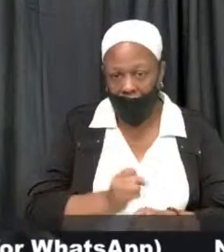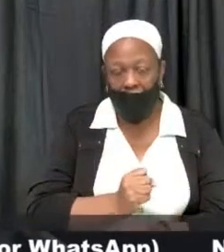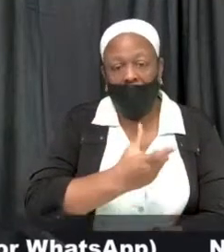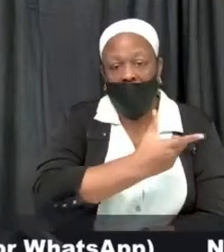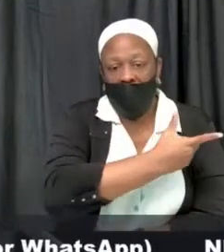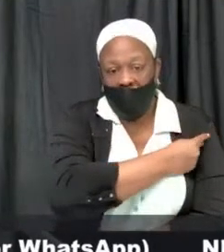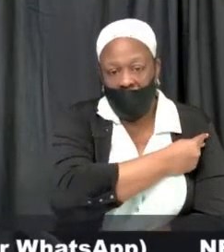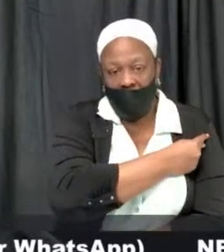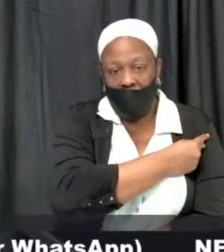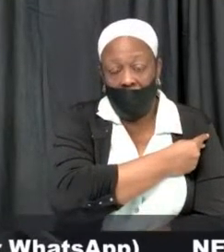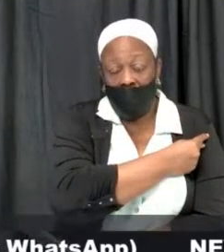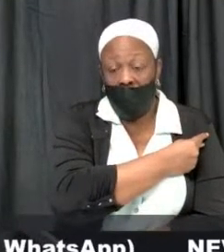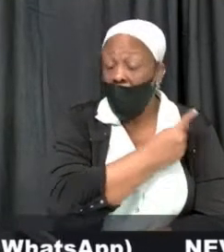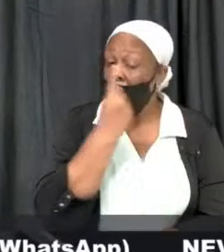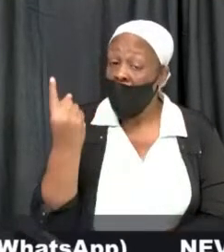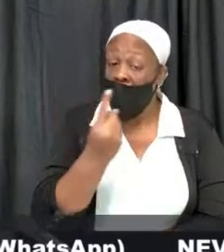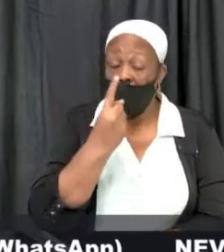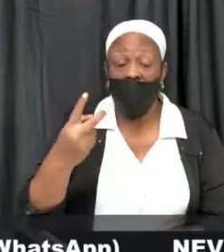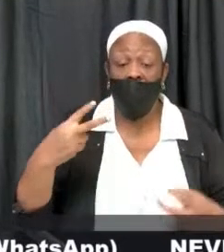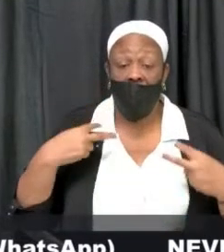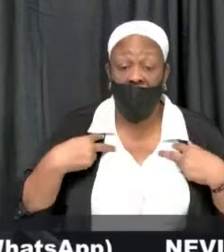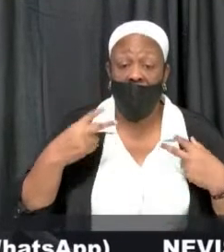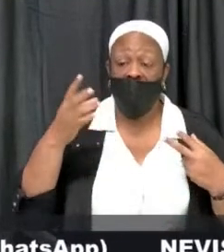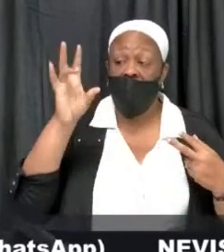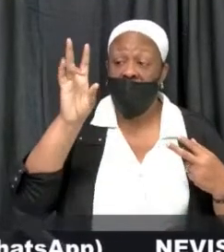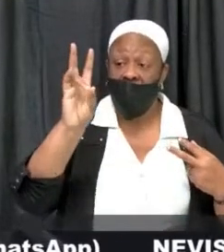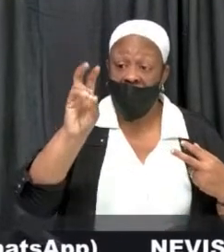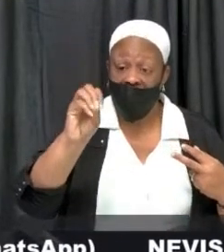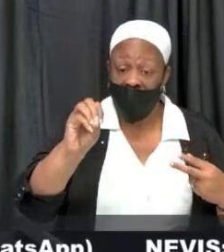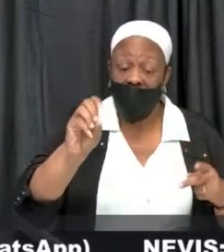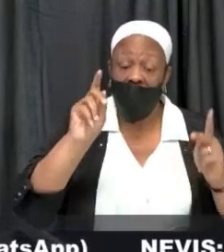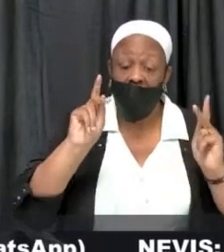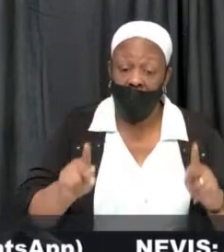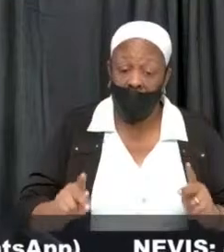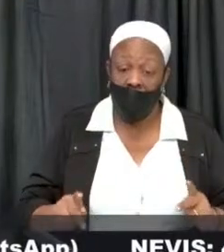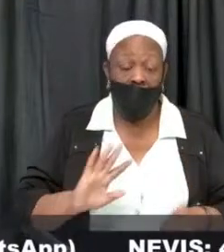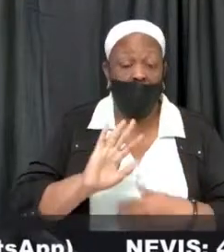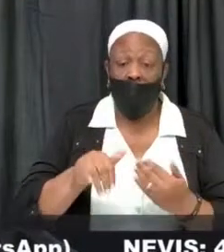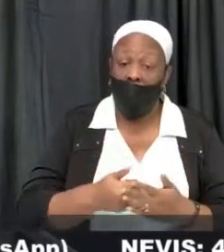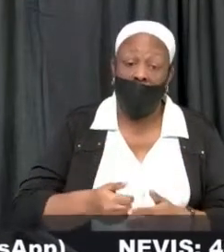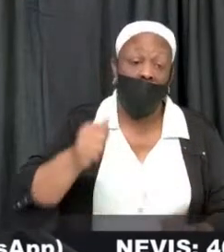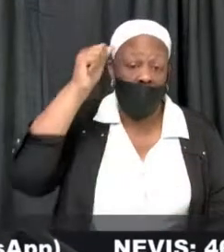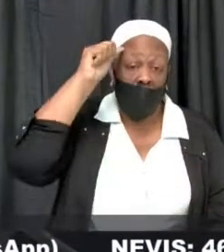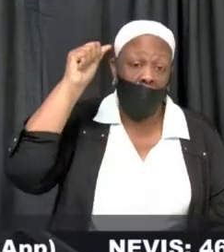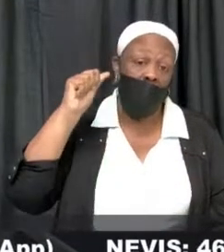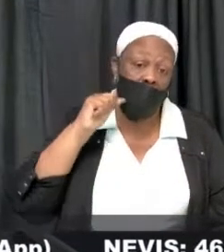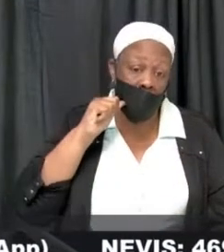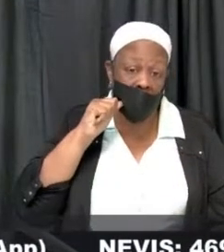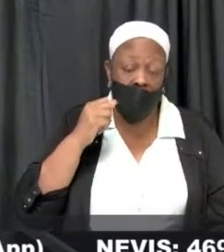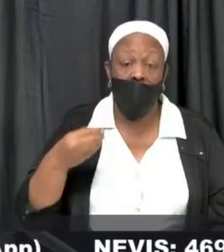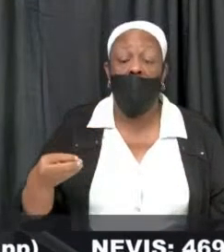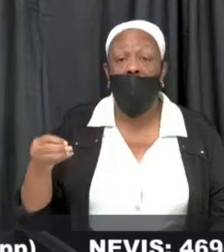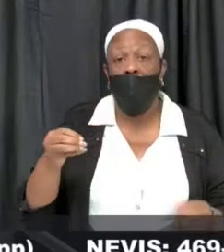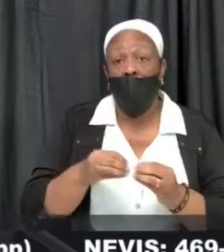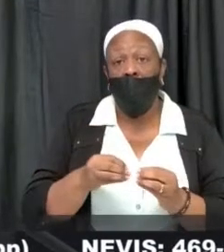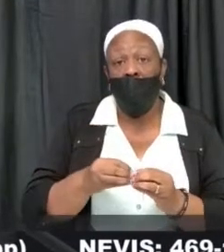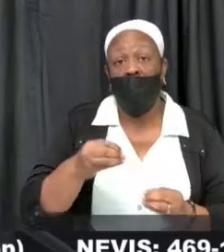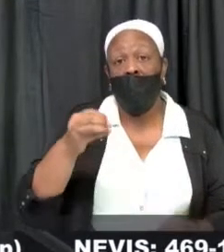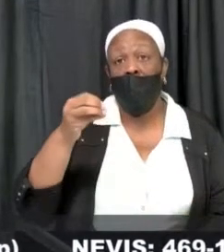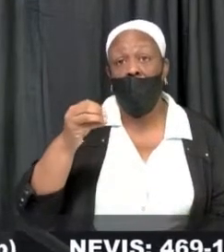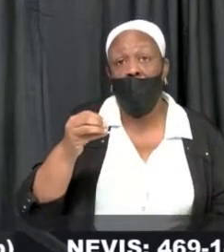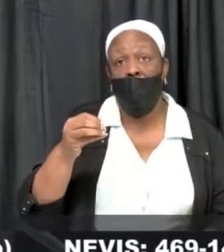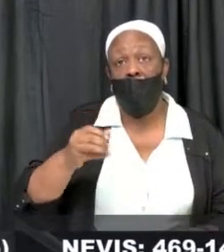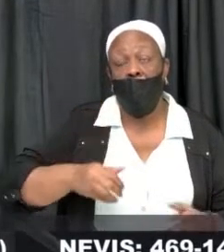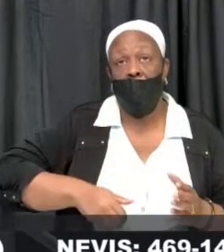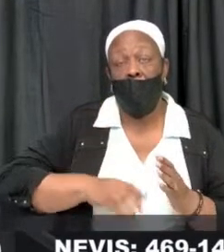that we are only left with 70% of the population, which is the persons over the age of 18. And that's why we